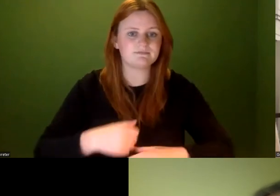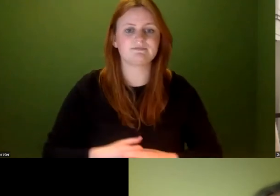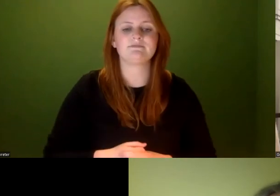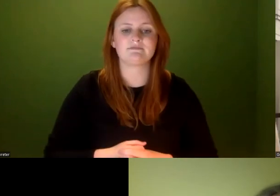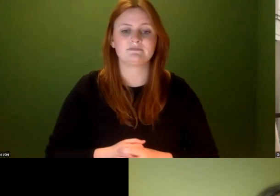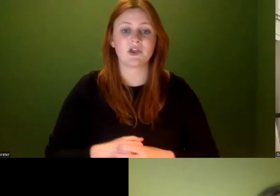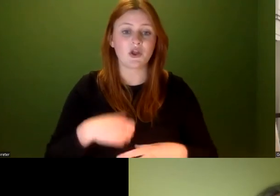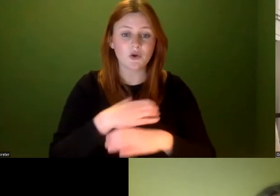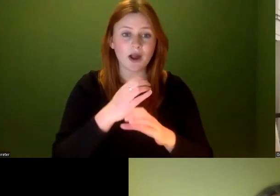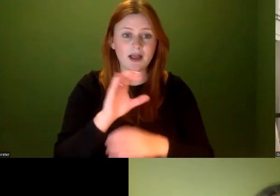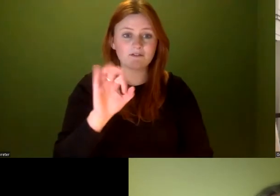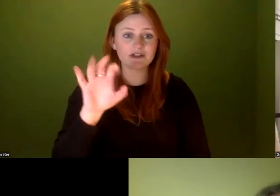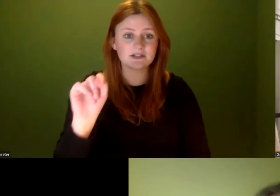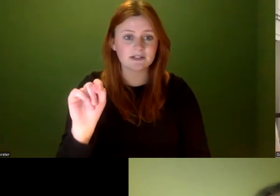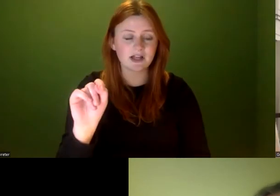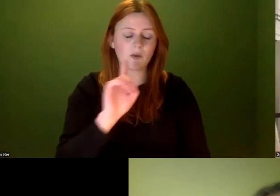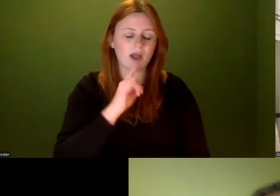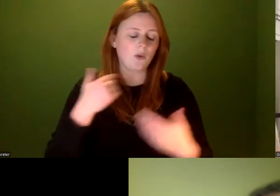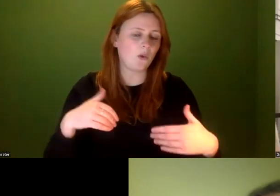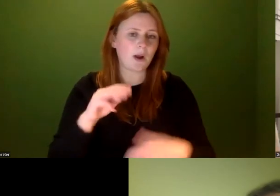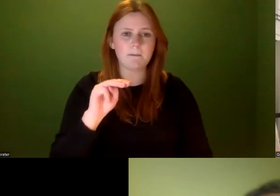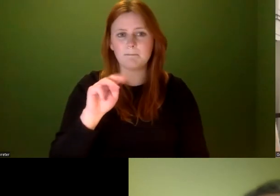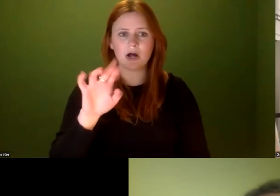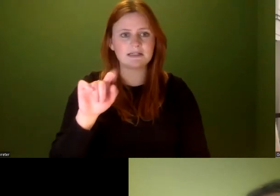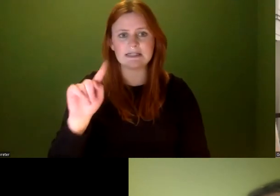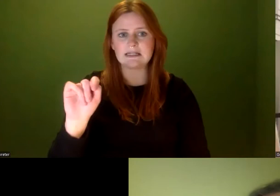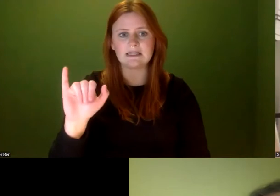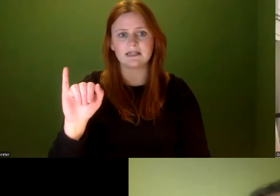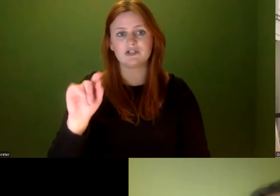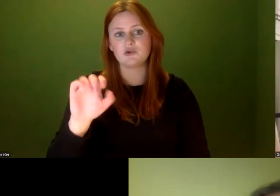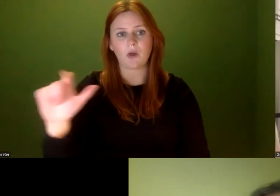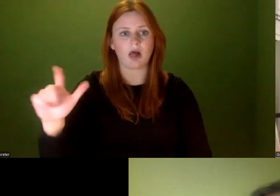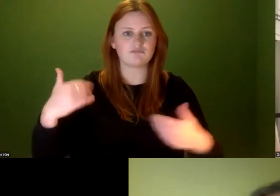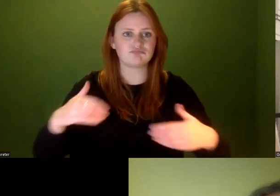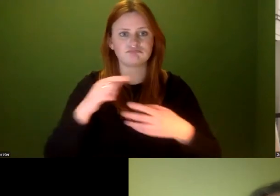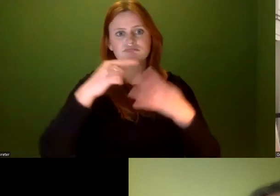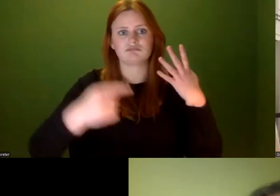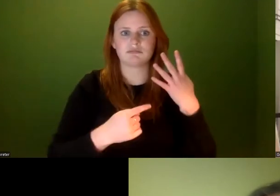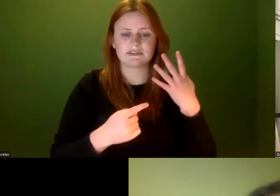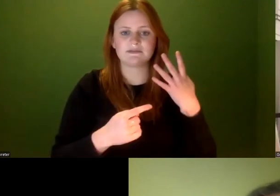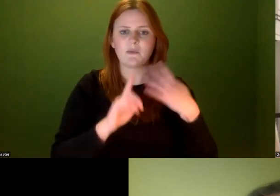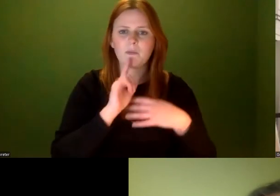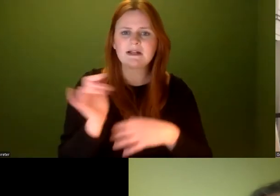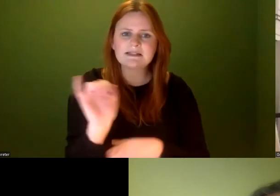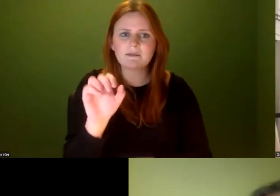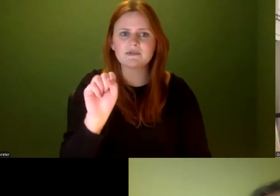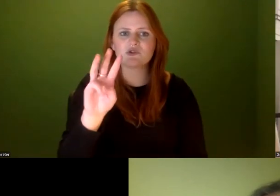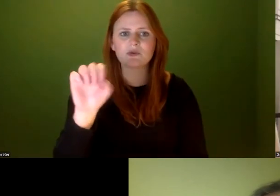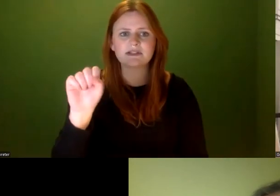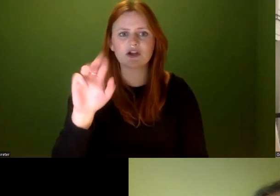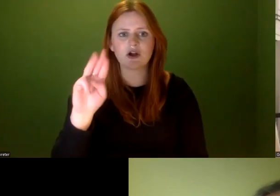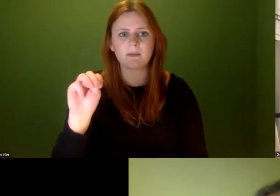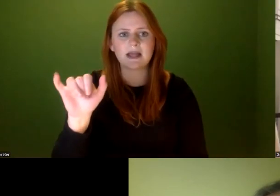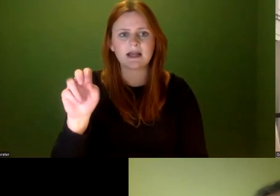is the ultimate multi-tool, the Swiss Army knife of the artistic community, combining earthy functionality, sublime aesthetics,